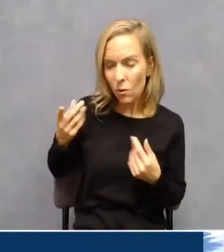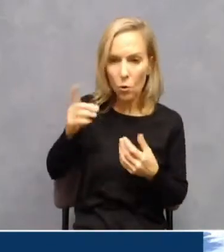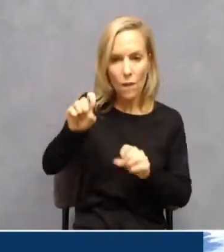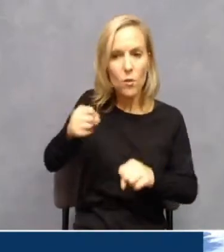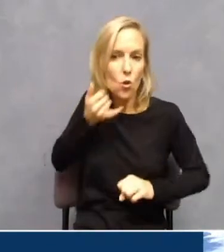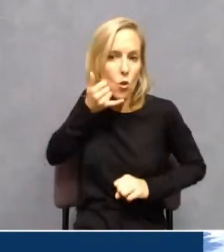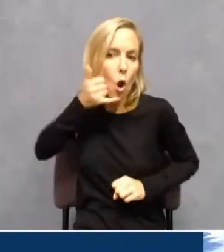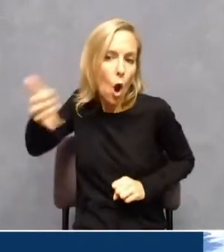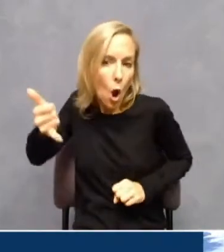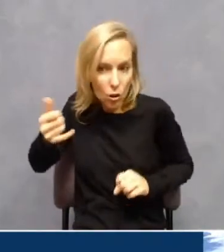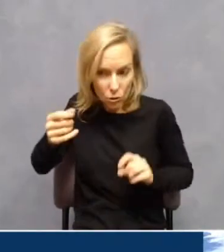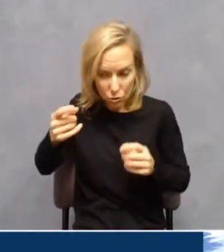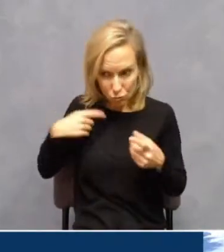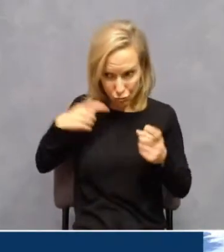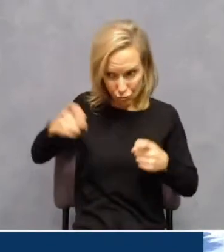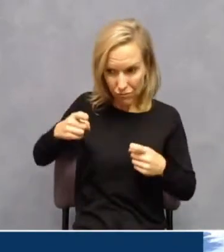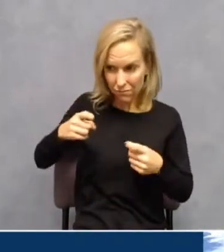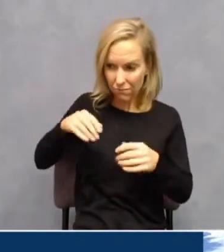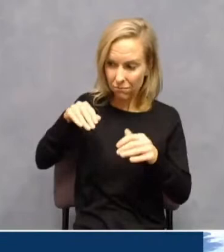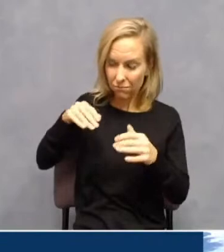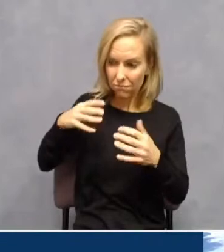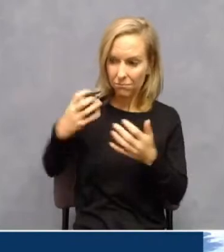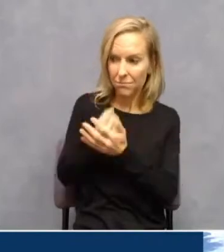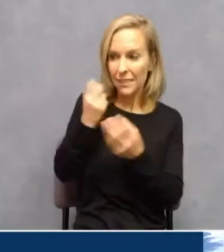should go in or not.